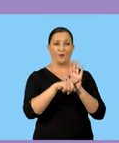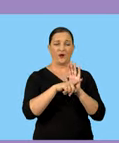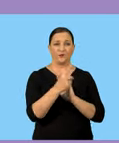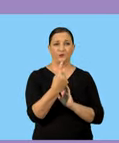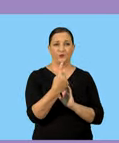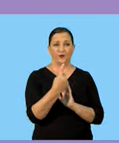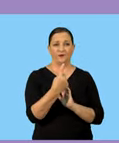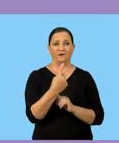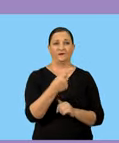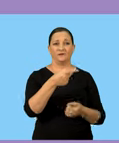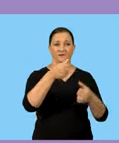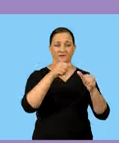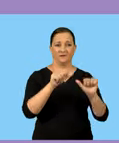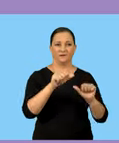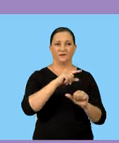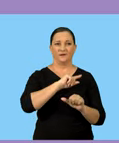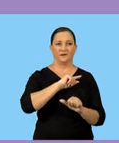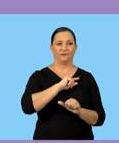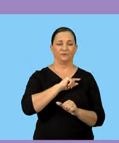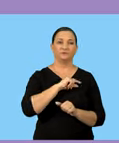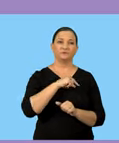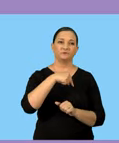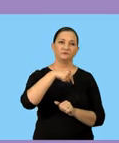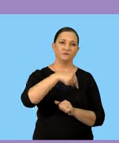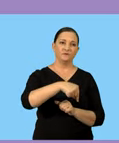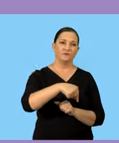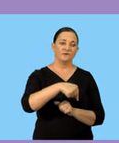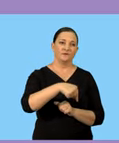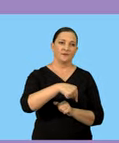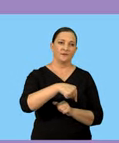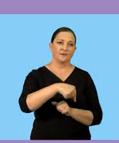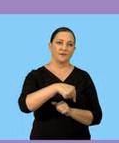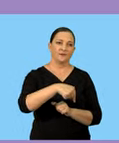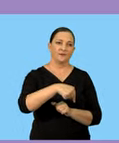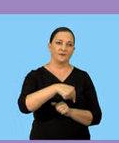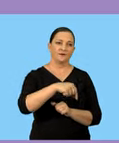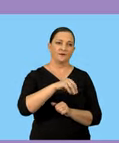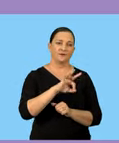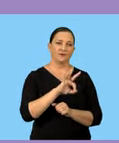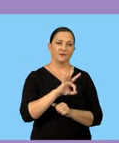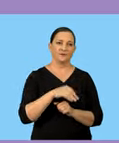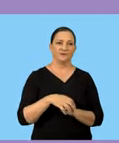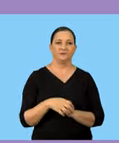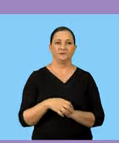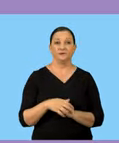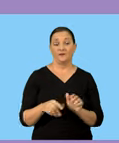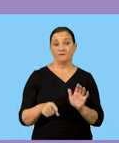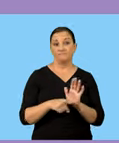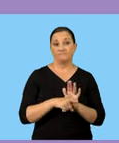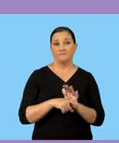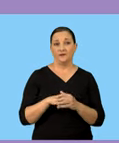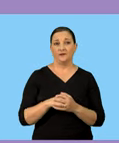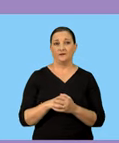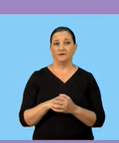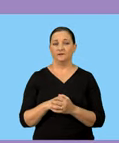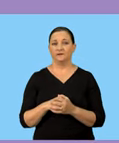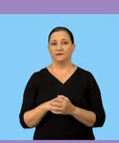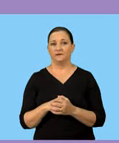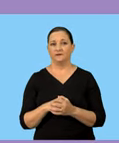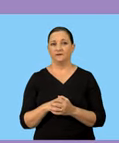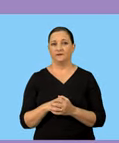then 4 minus 1 with the exponents for the variables because they're the same base and we are dividing. So 4